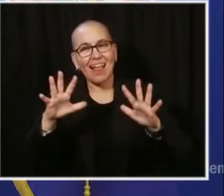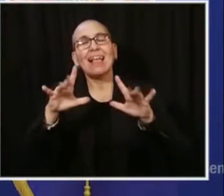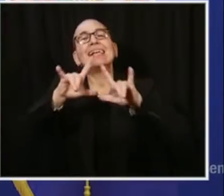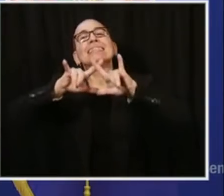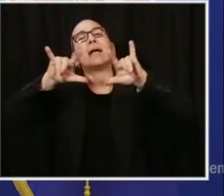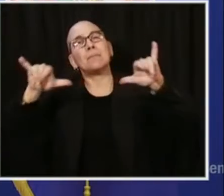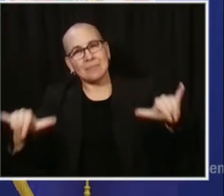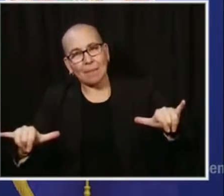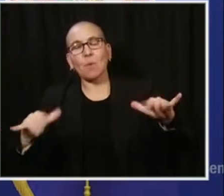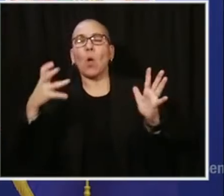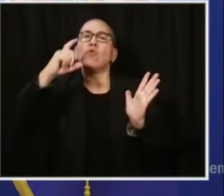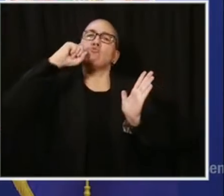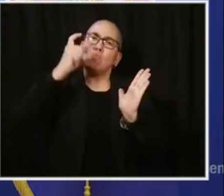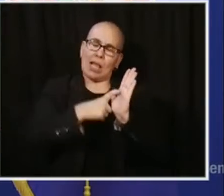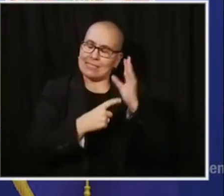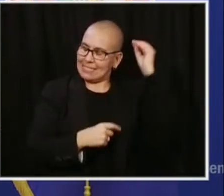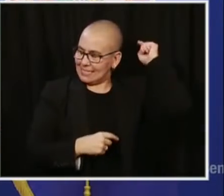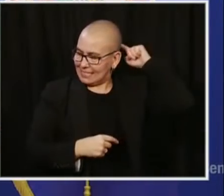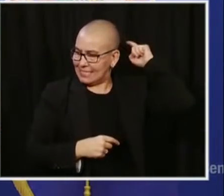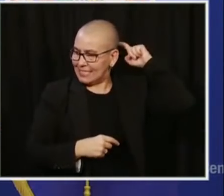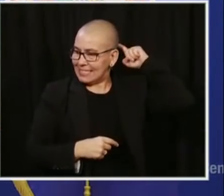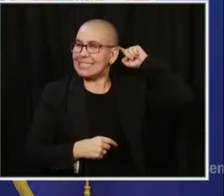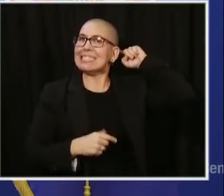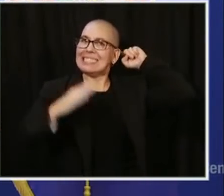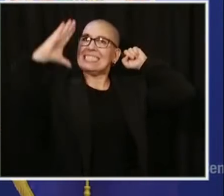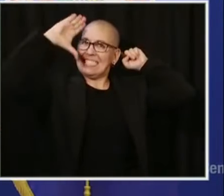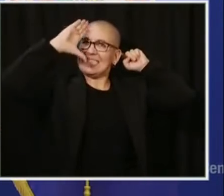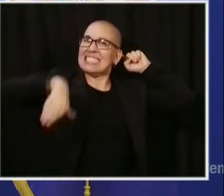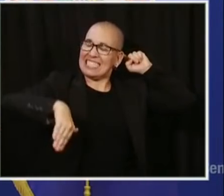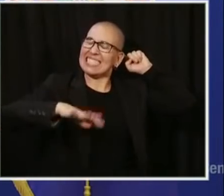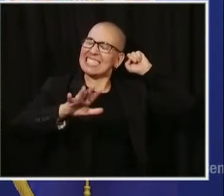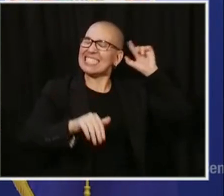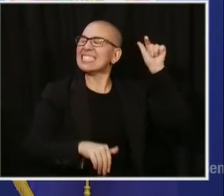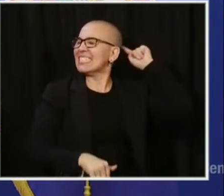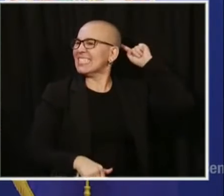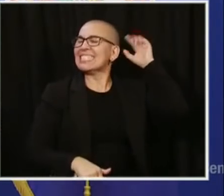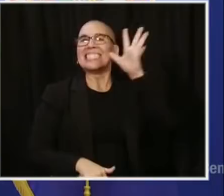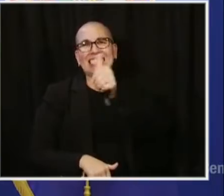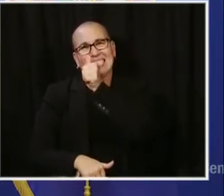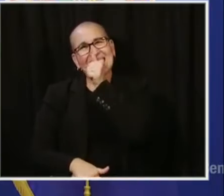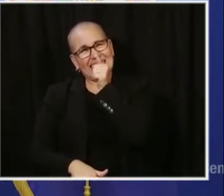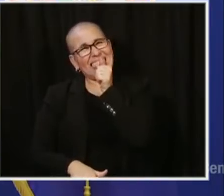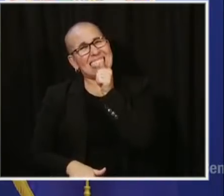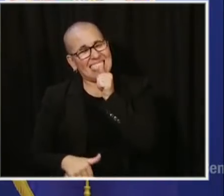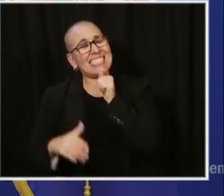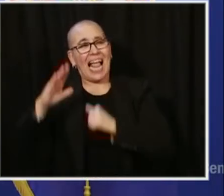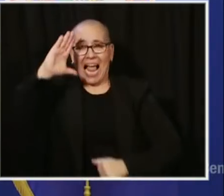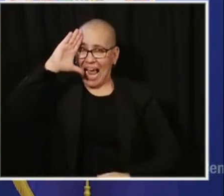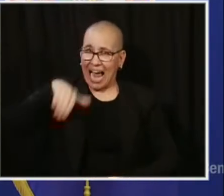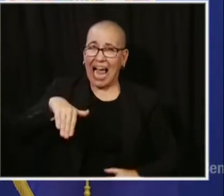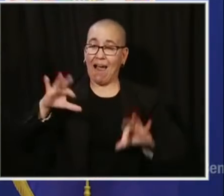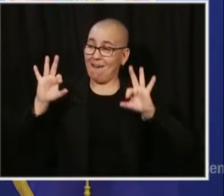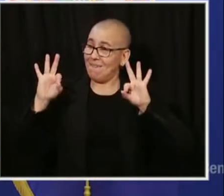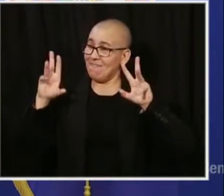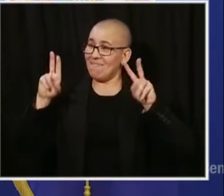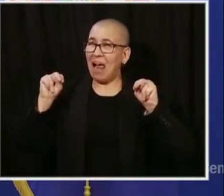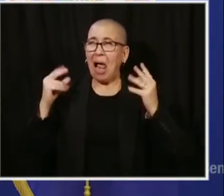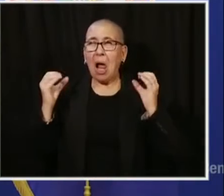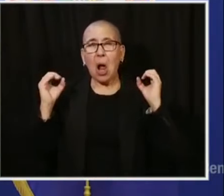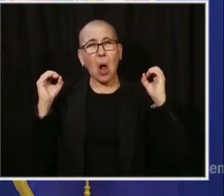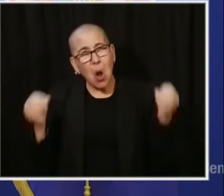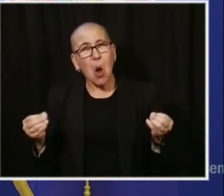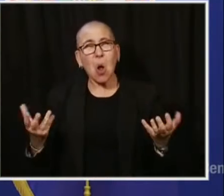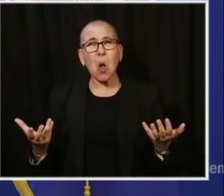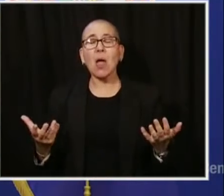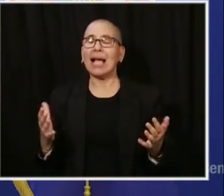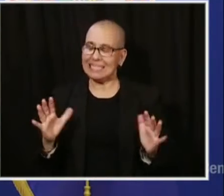recognize this is painful. It's no fun. I'm as frustrated as you are. We should have broke the back of this thing months